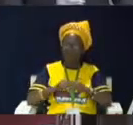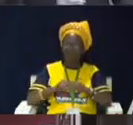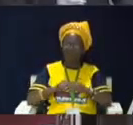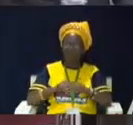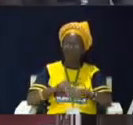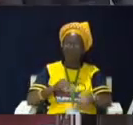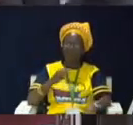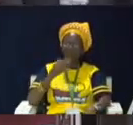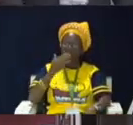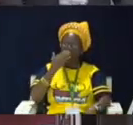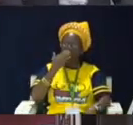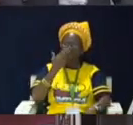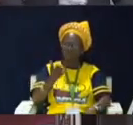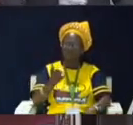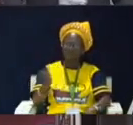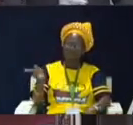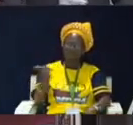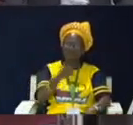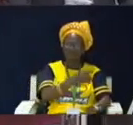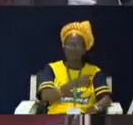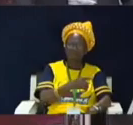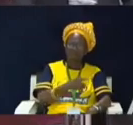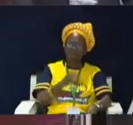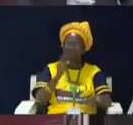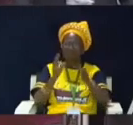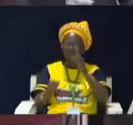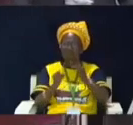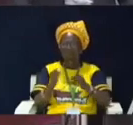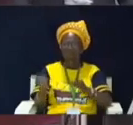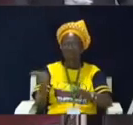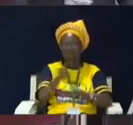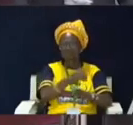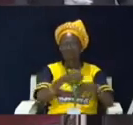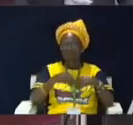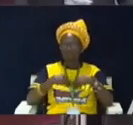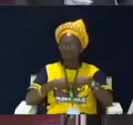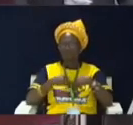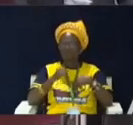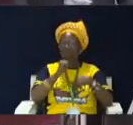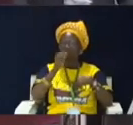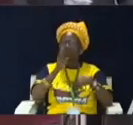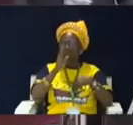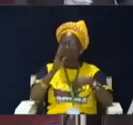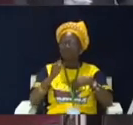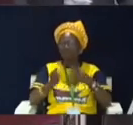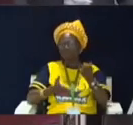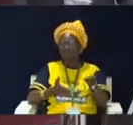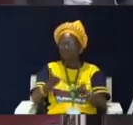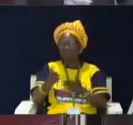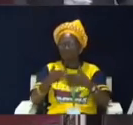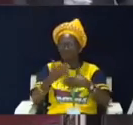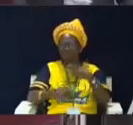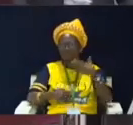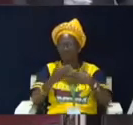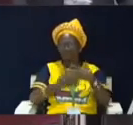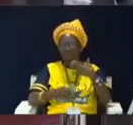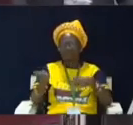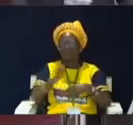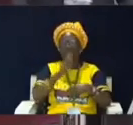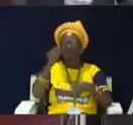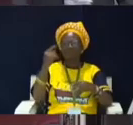If you have not been served bread, you are the only one to shout hallelujah.